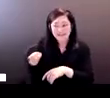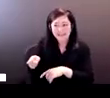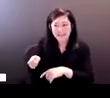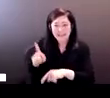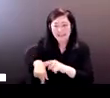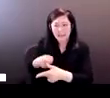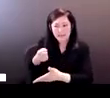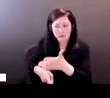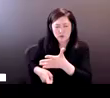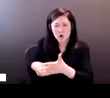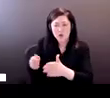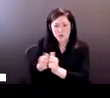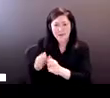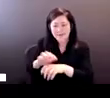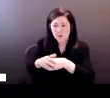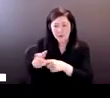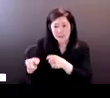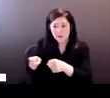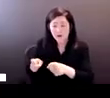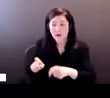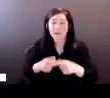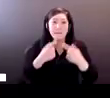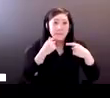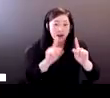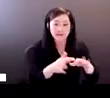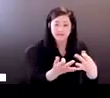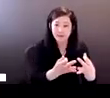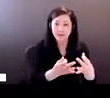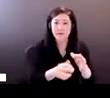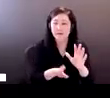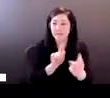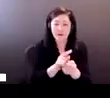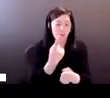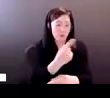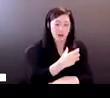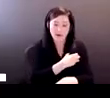enthusiastic police officer who was willing to do her job.